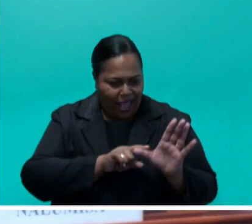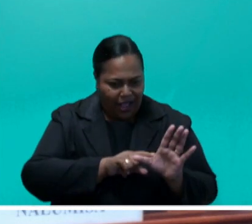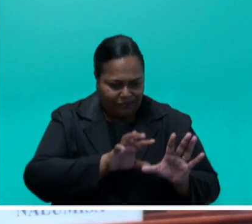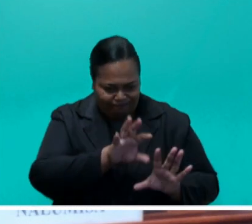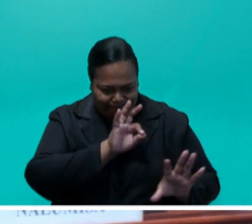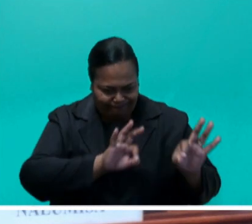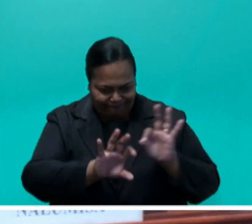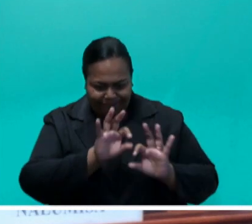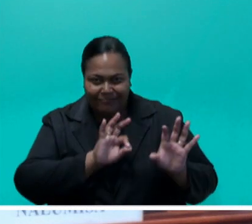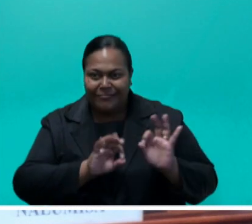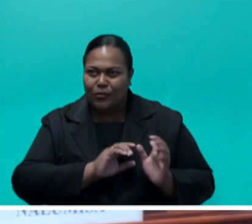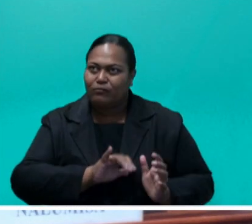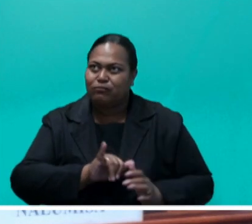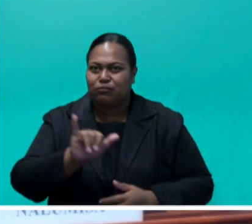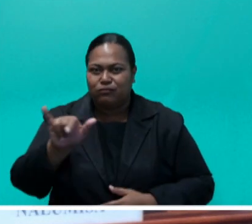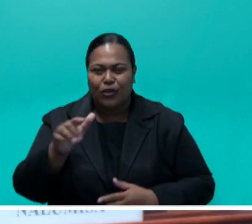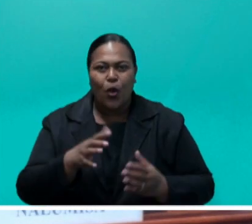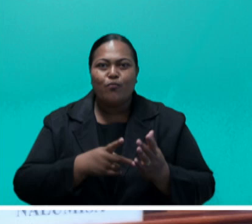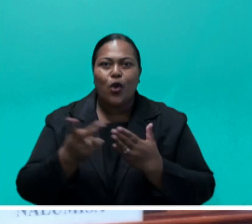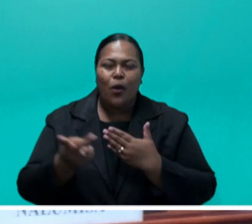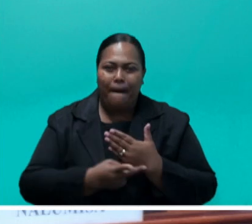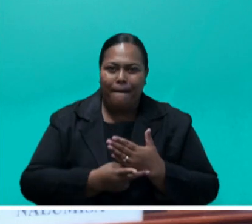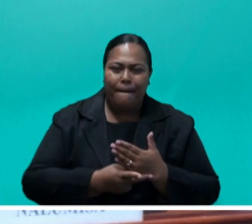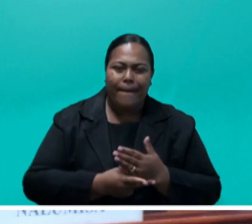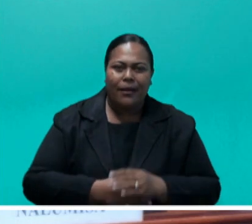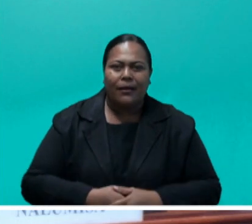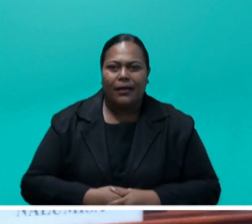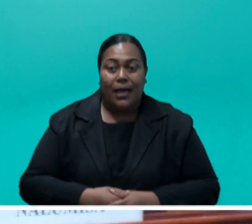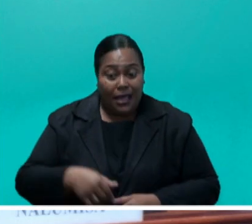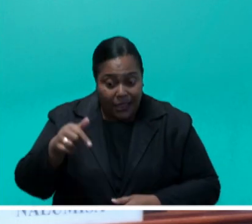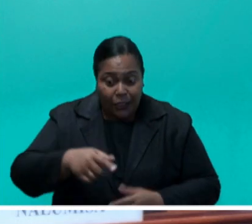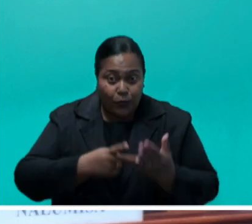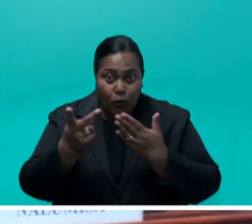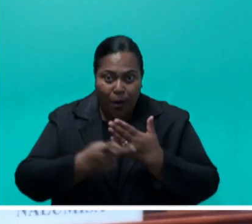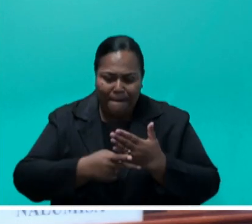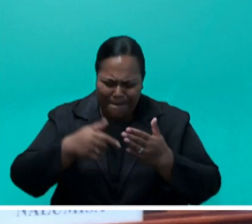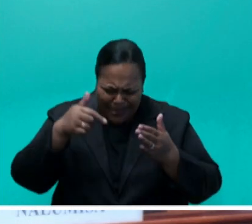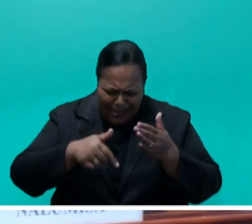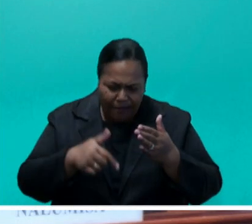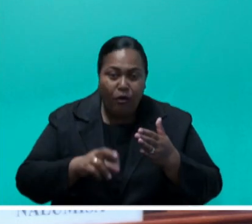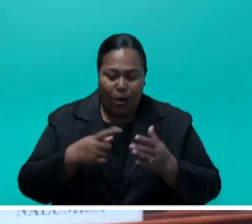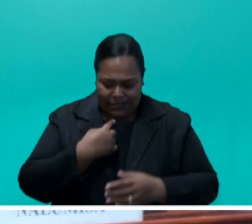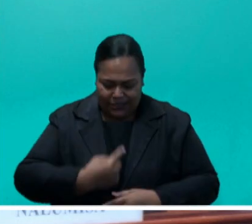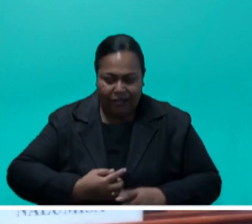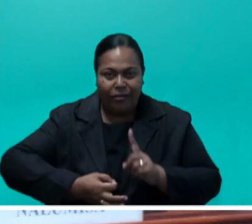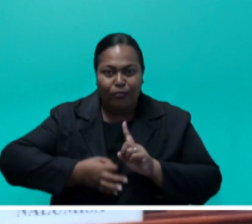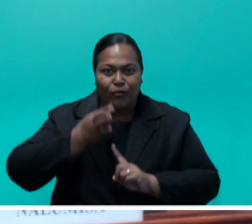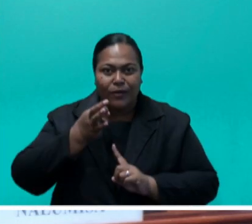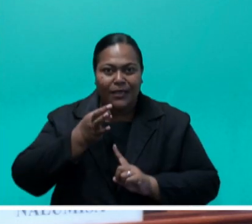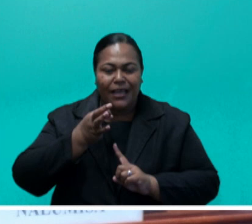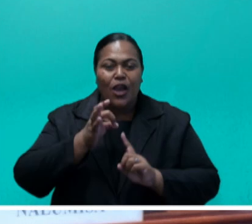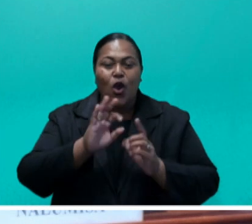globe. It is a program deeply rooted in the principles of self-improvement,